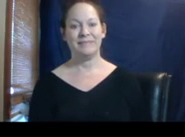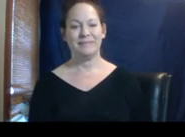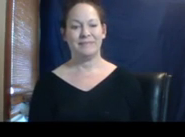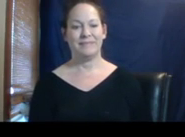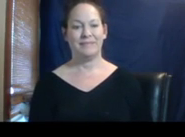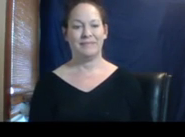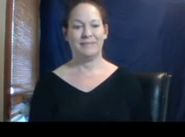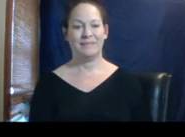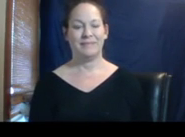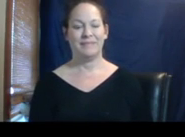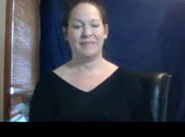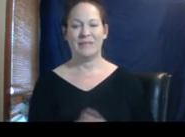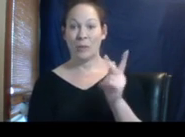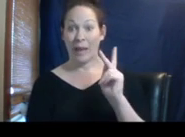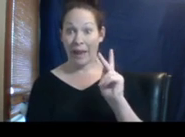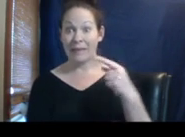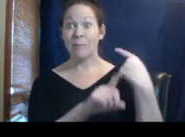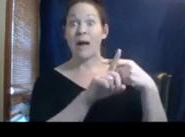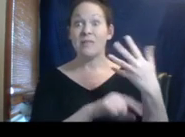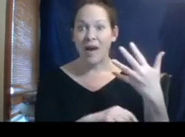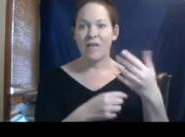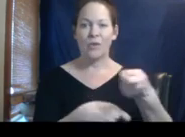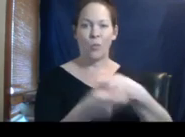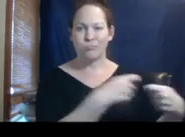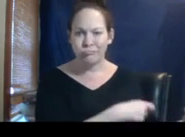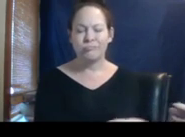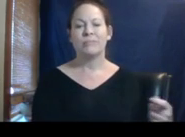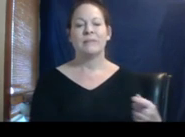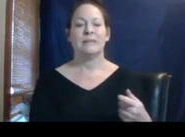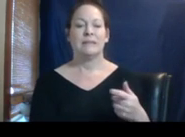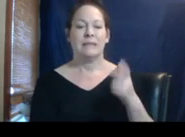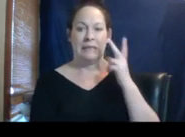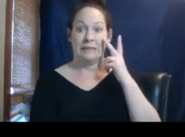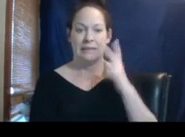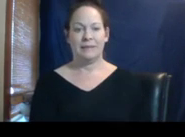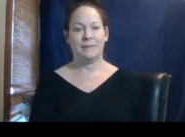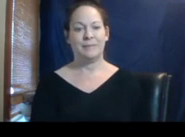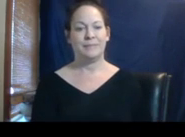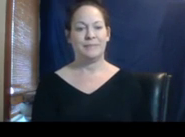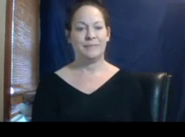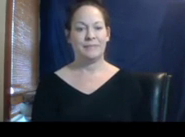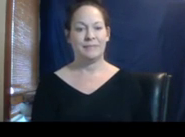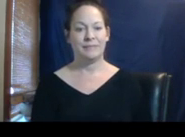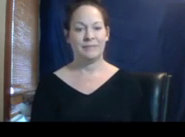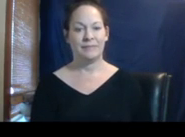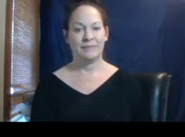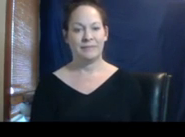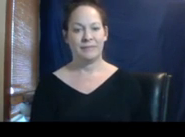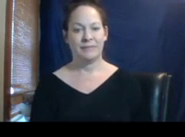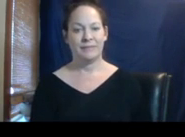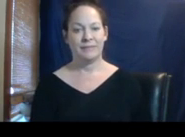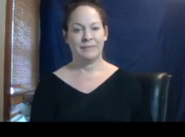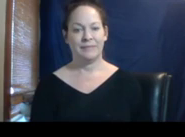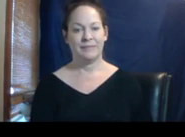my k is positive 5. So 25 plus 15 minus